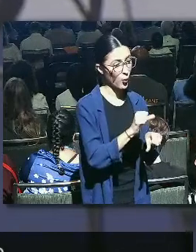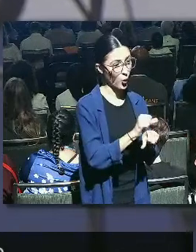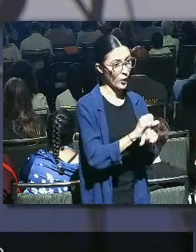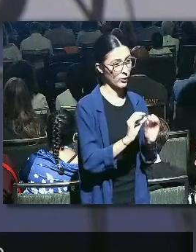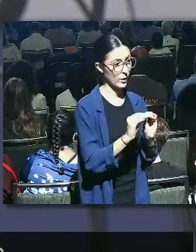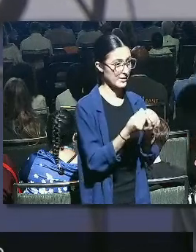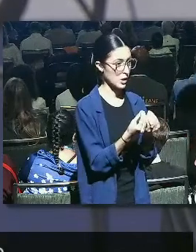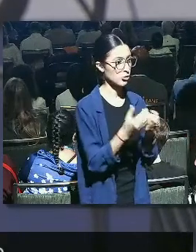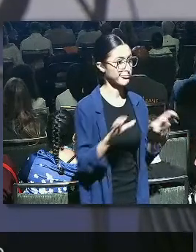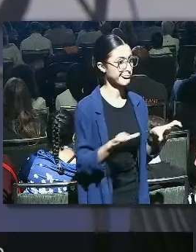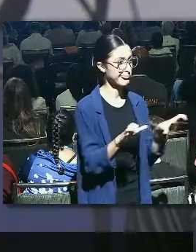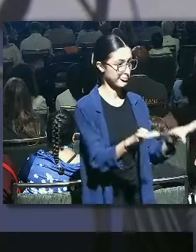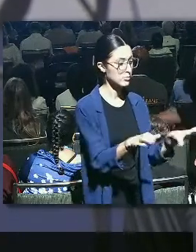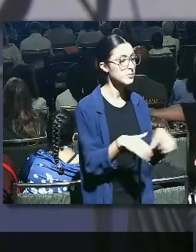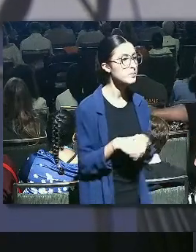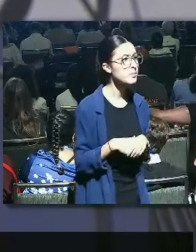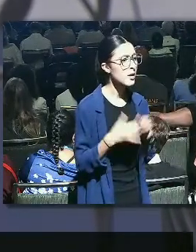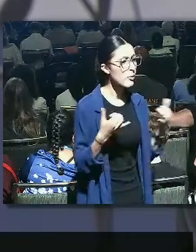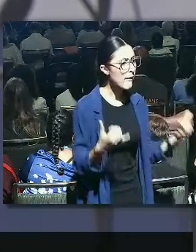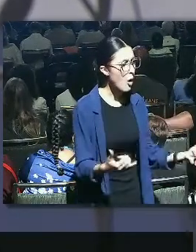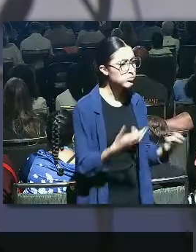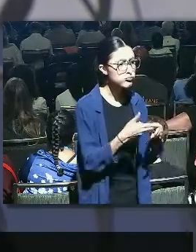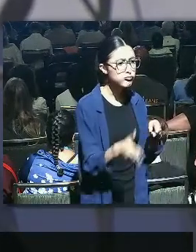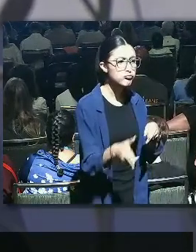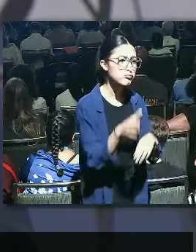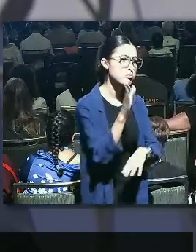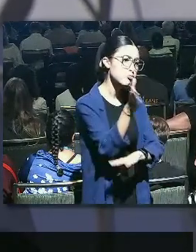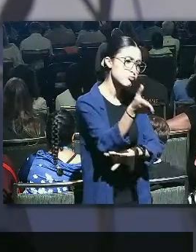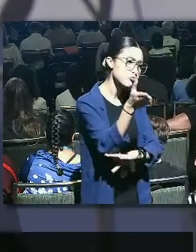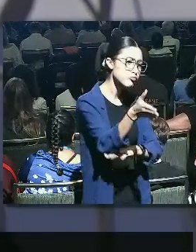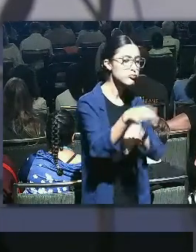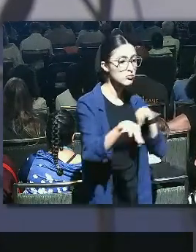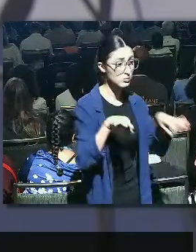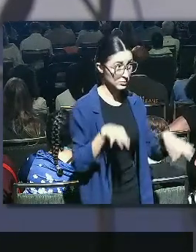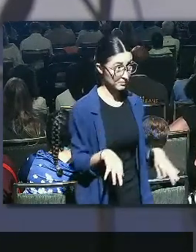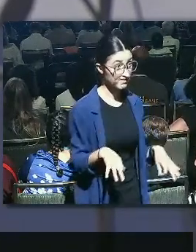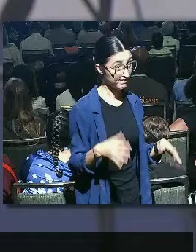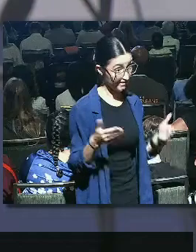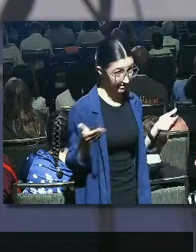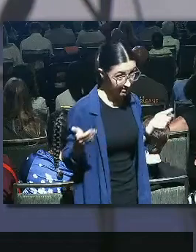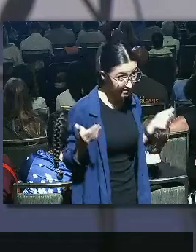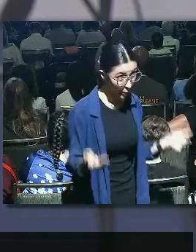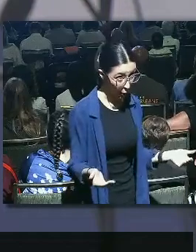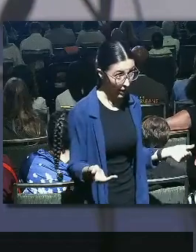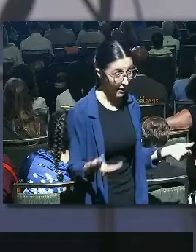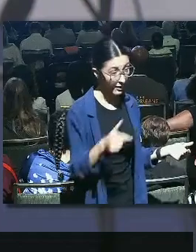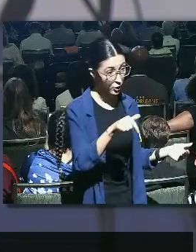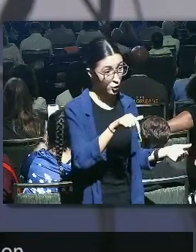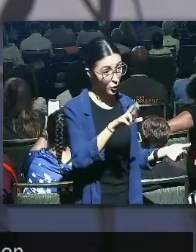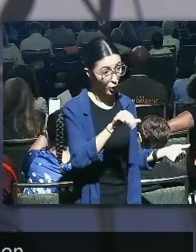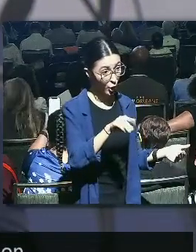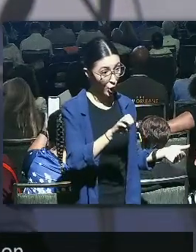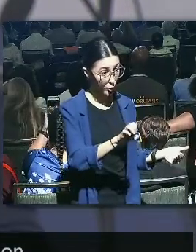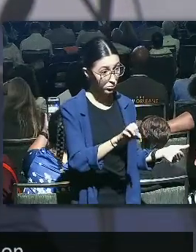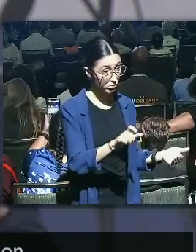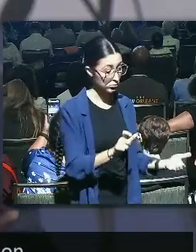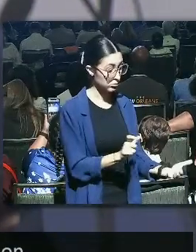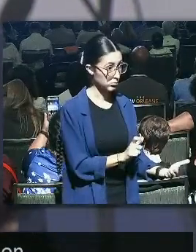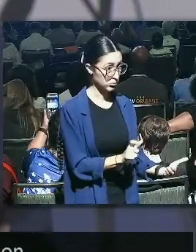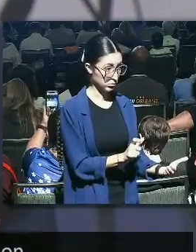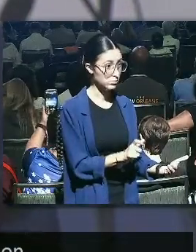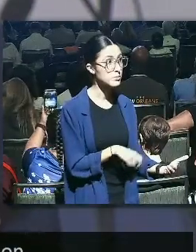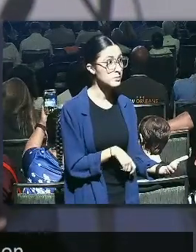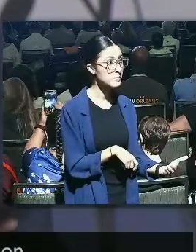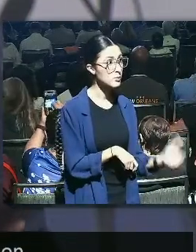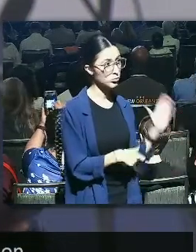we give a brief presentation, please scan the QR code on your phones or